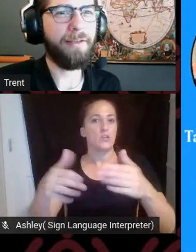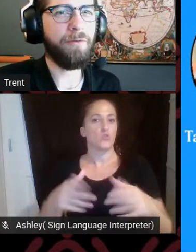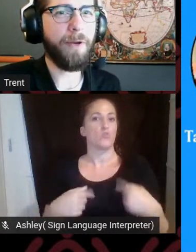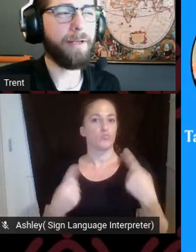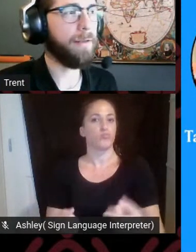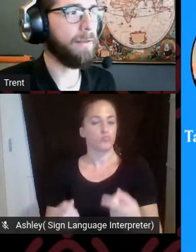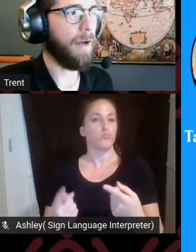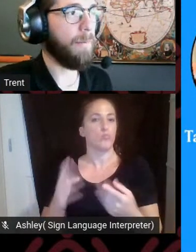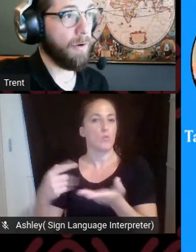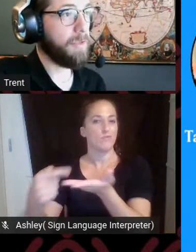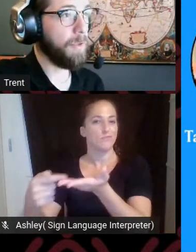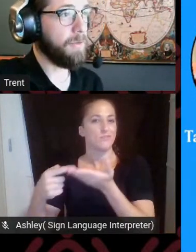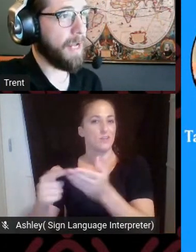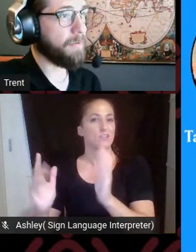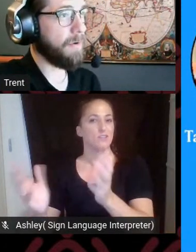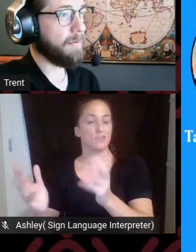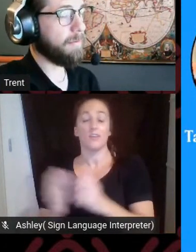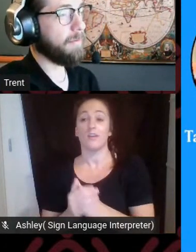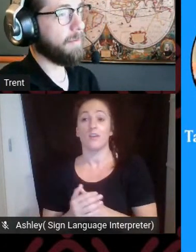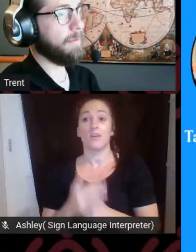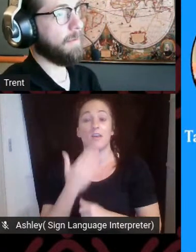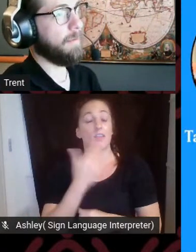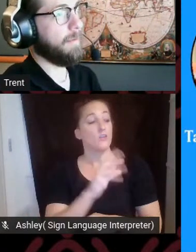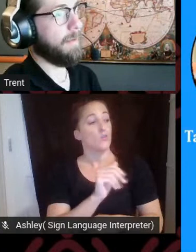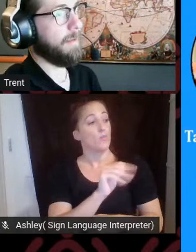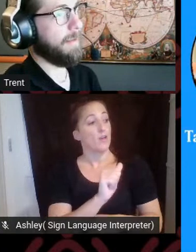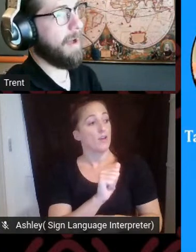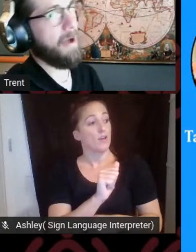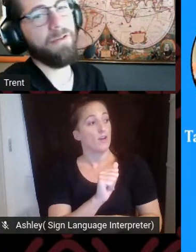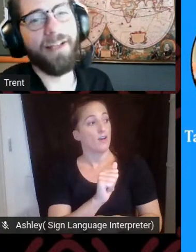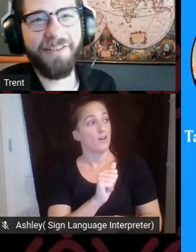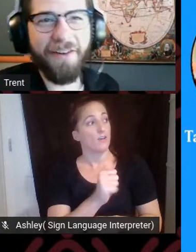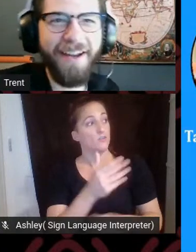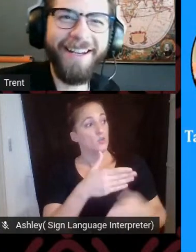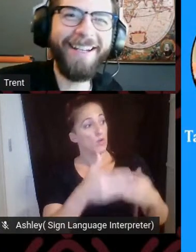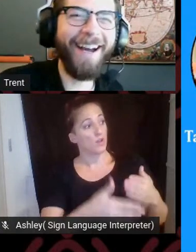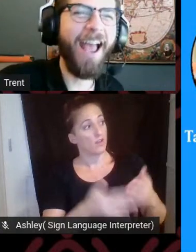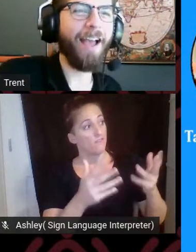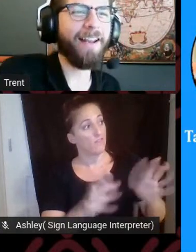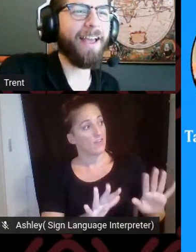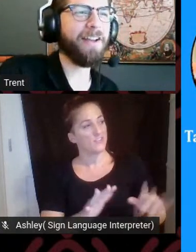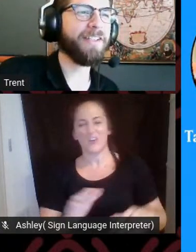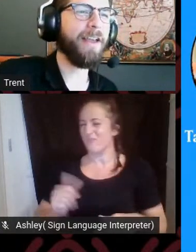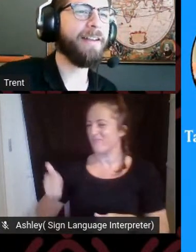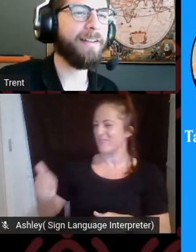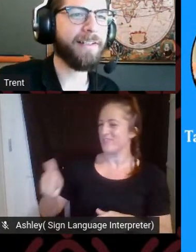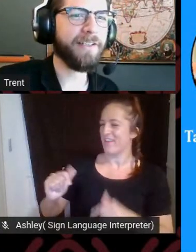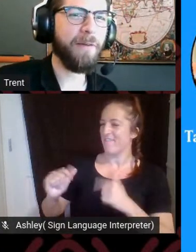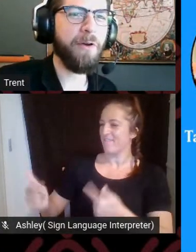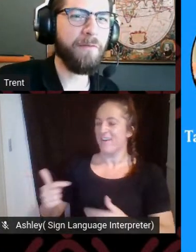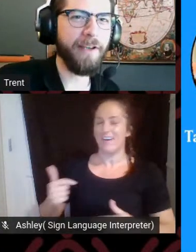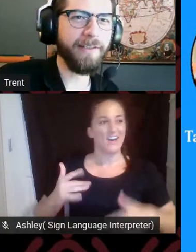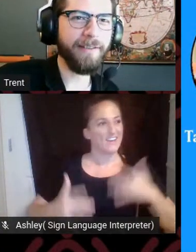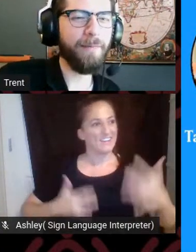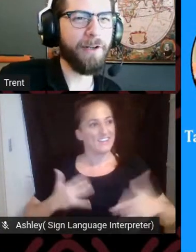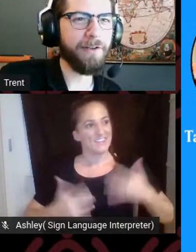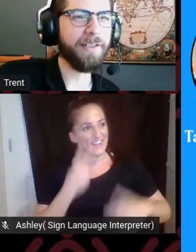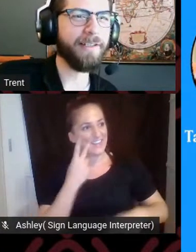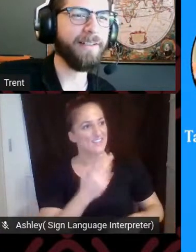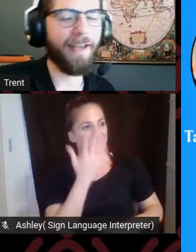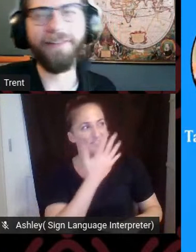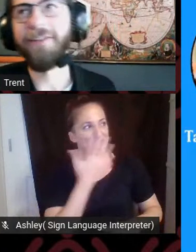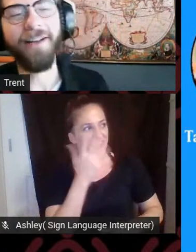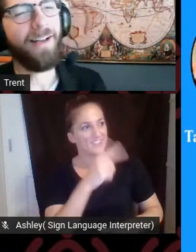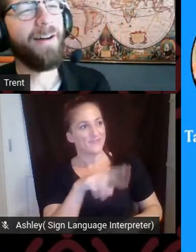All right. Thank you, Rebecca. Or do you want to do the outro? You go for it. Oh, okay. Sorry. I got excited because I saw my own face.